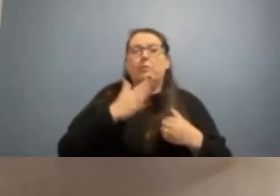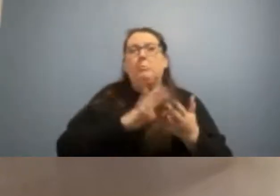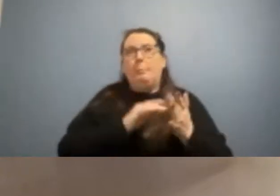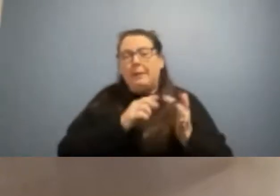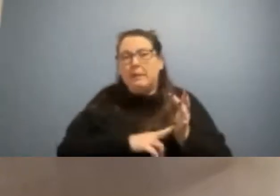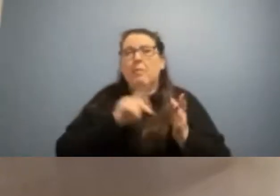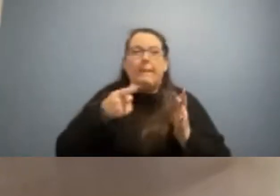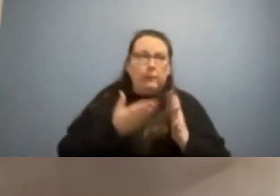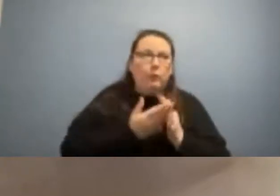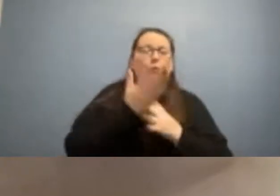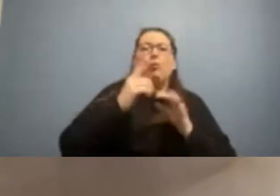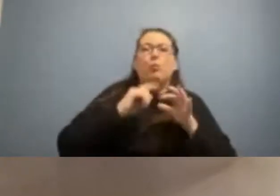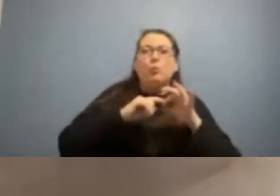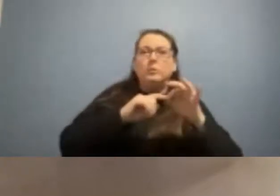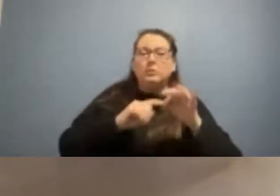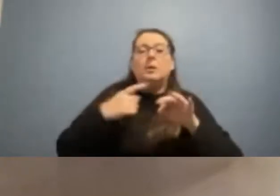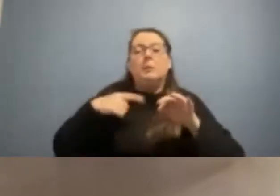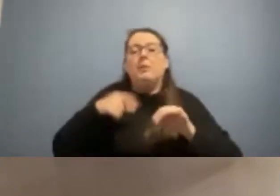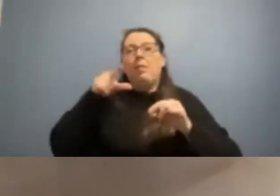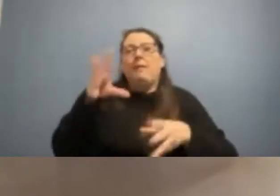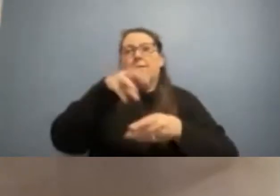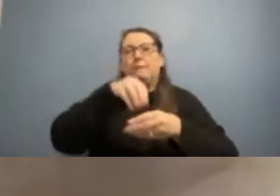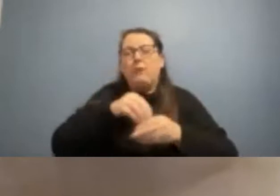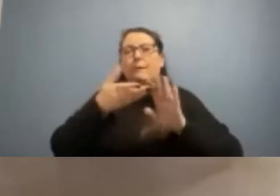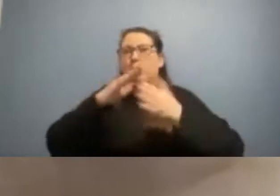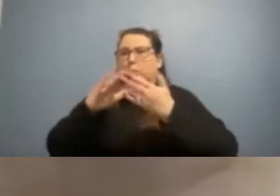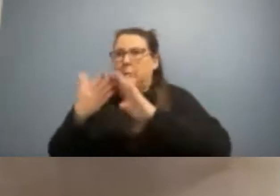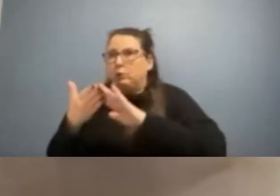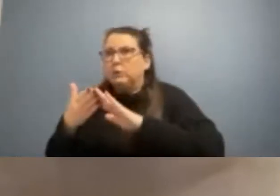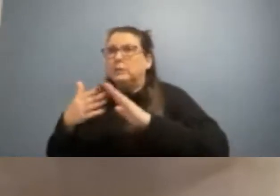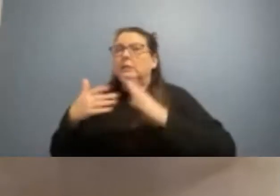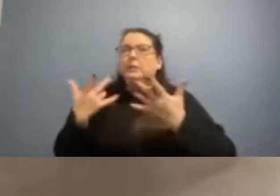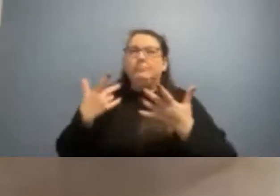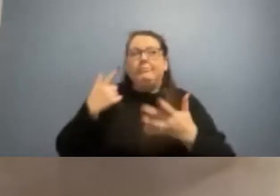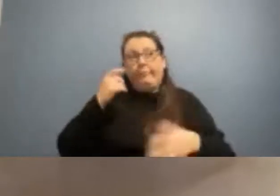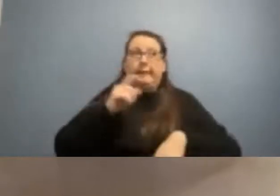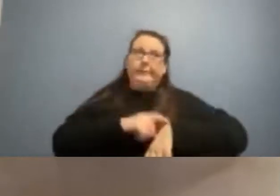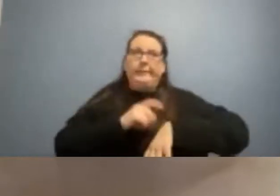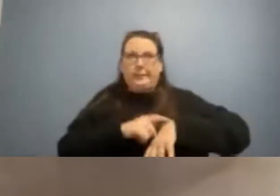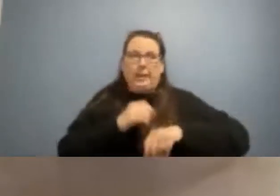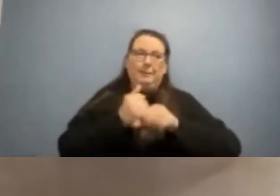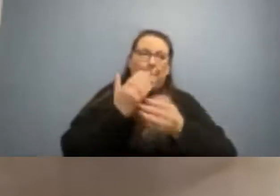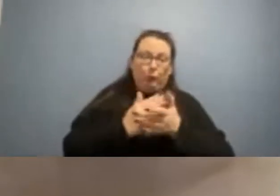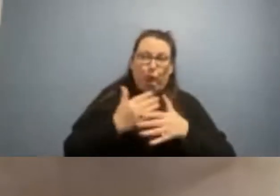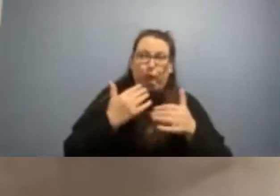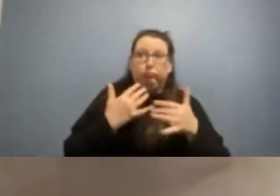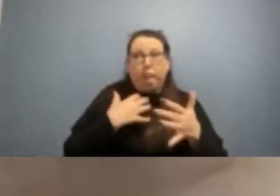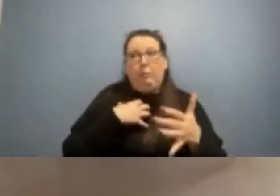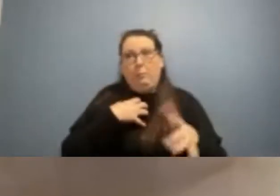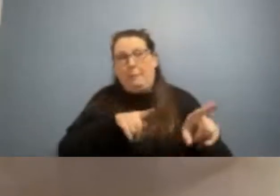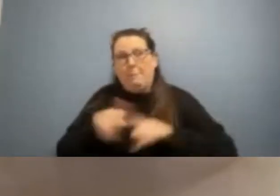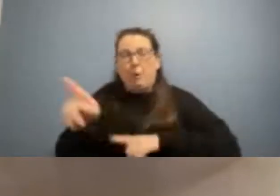the community, engage with the community, find a time that is suitable to get the community on board. And we have these sessions either